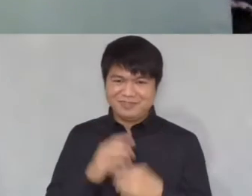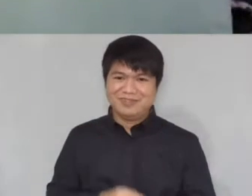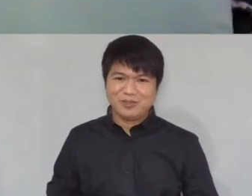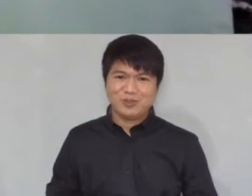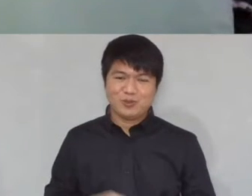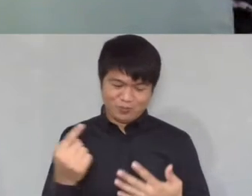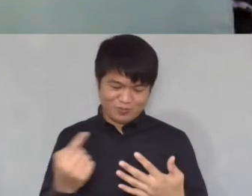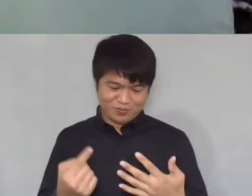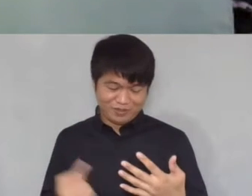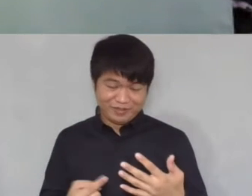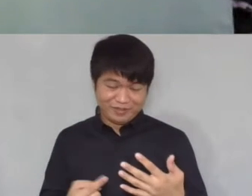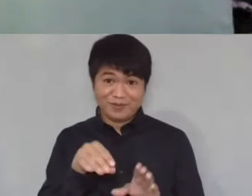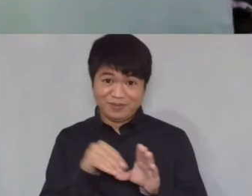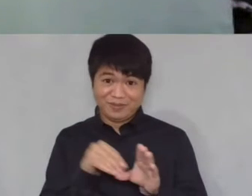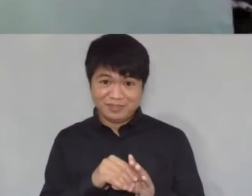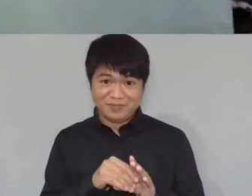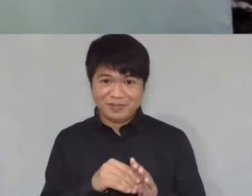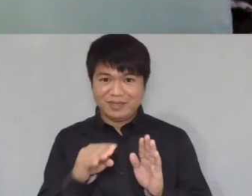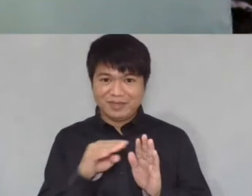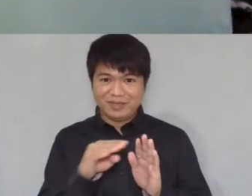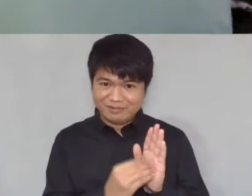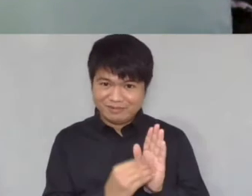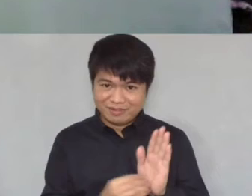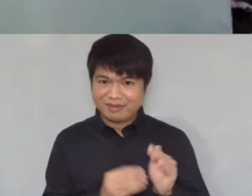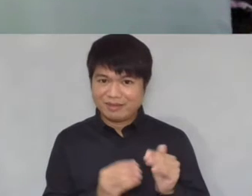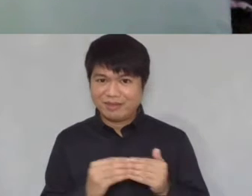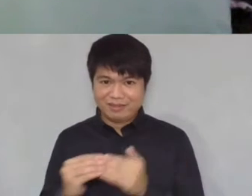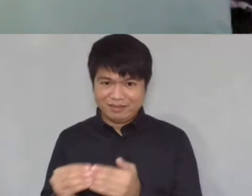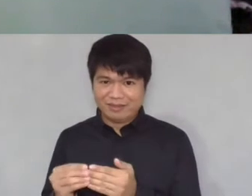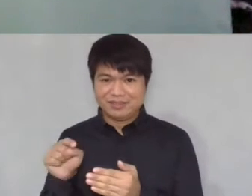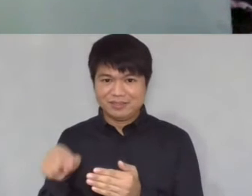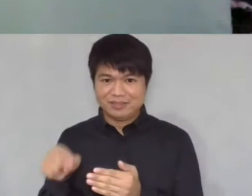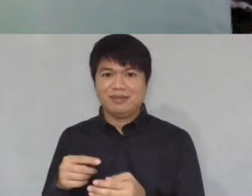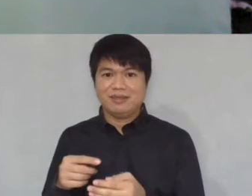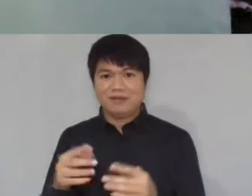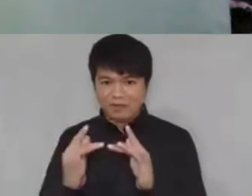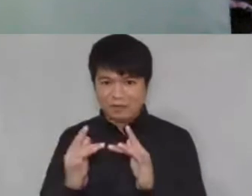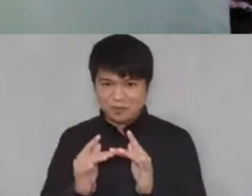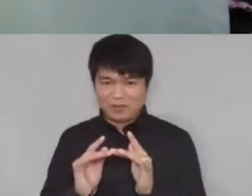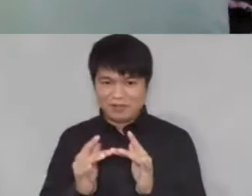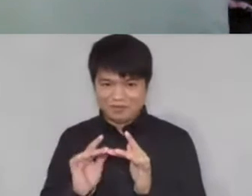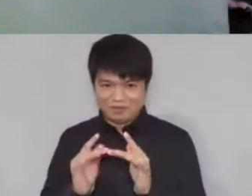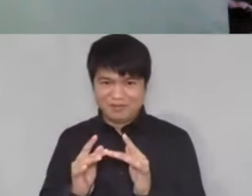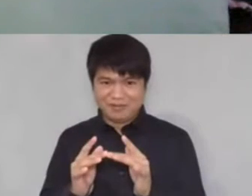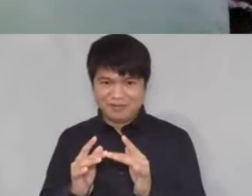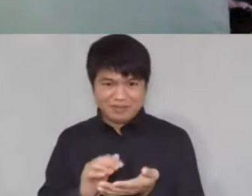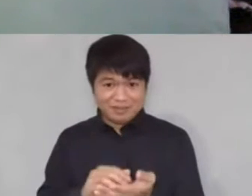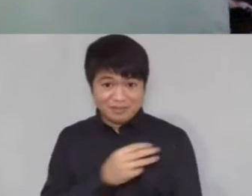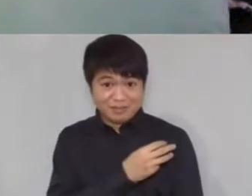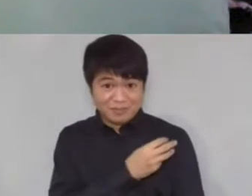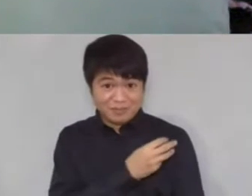So those are the basic contents of the guidelines in the virtual practice of medicine as far as